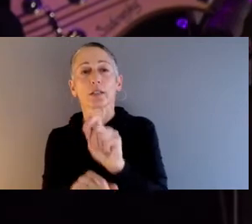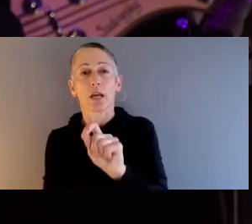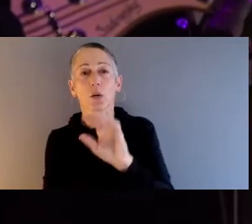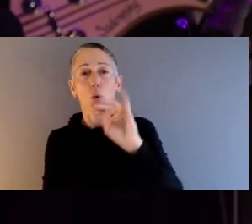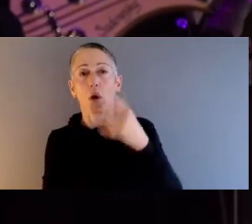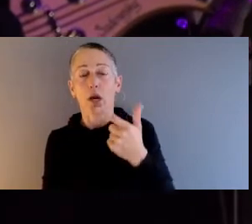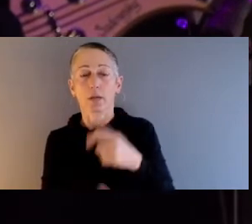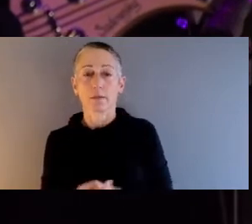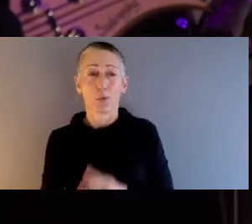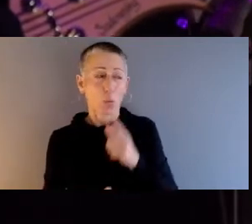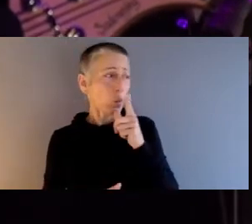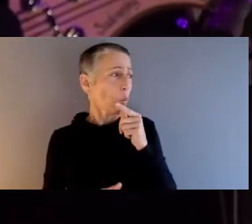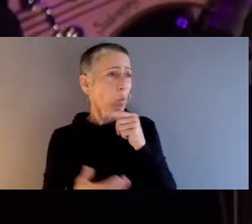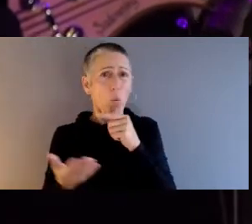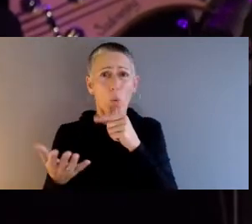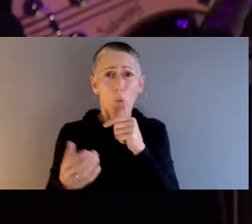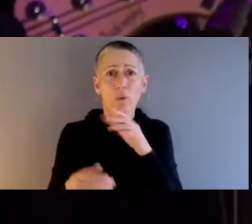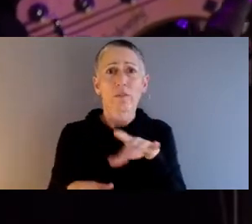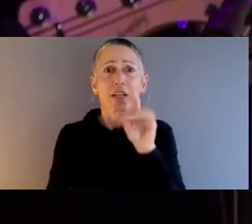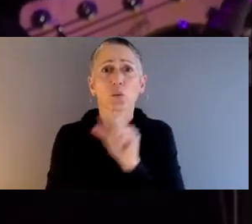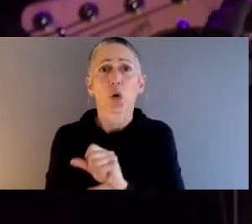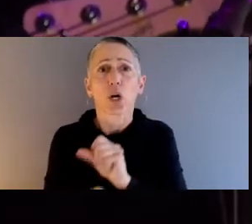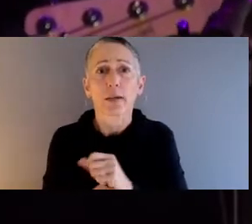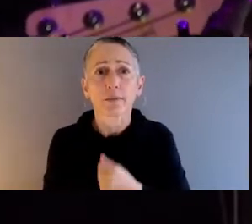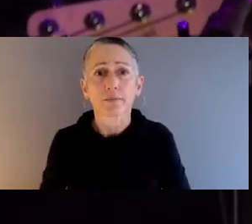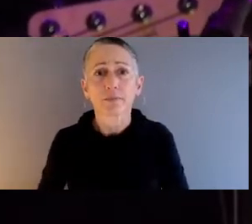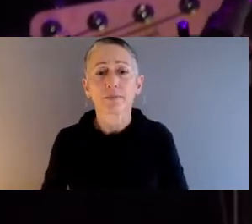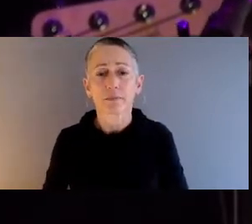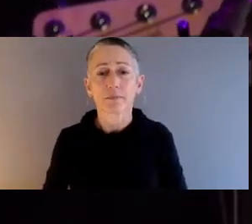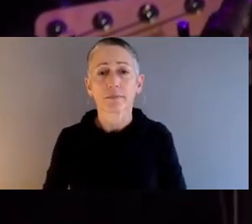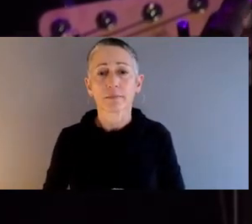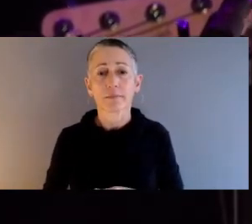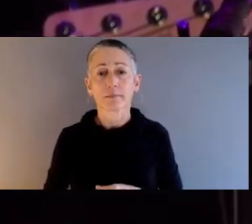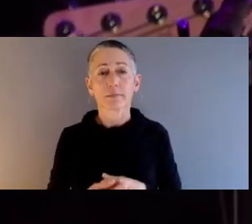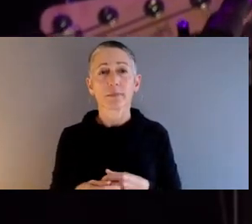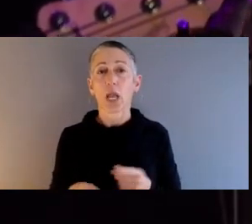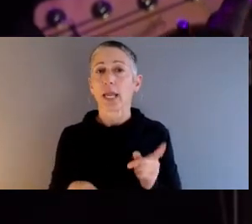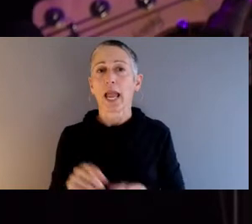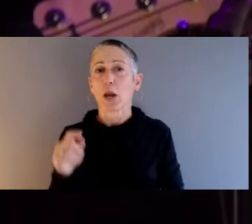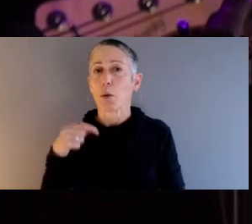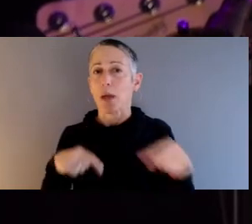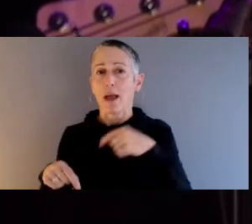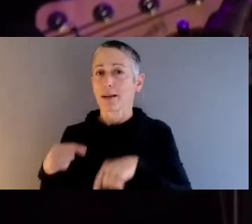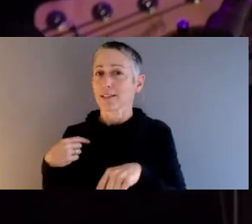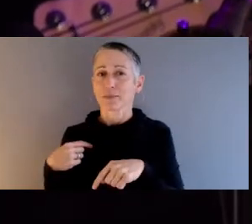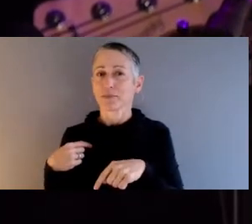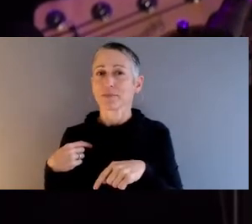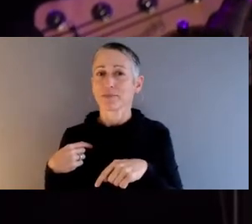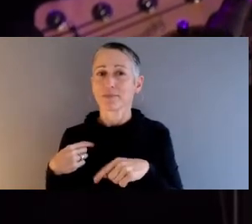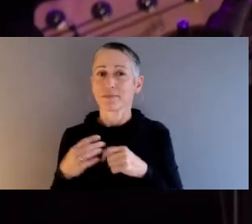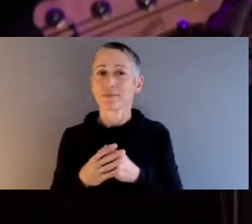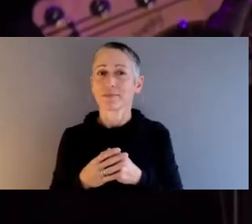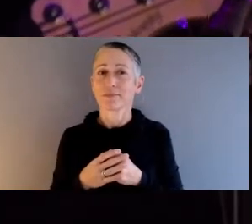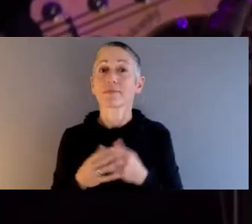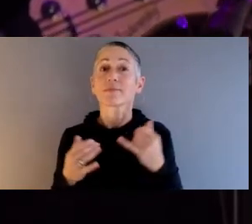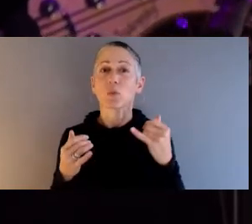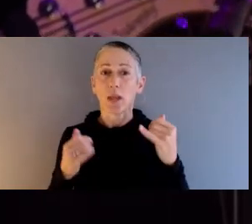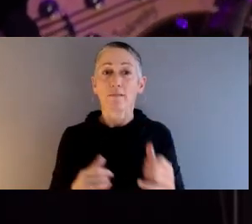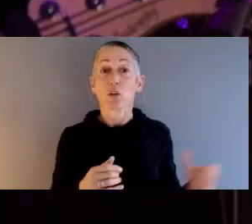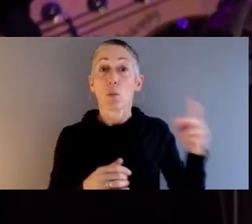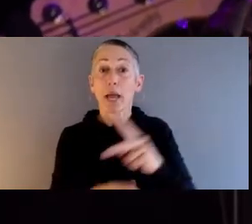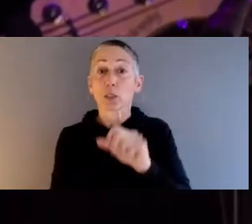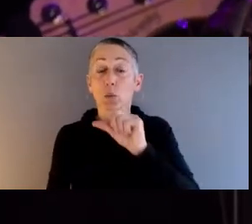all so eager to be getting back to work at all. But we can't just go back. We have to go back differently. We learned last